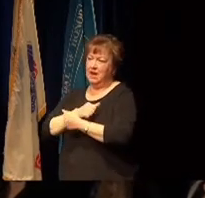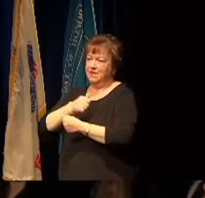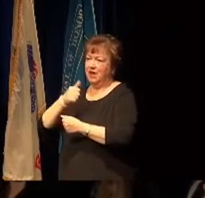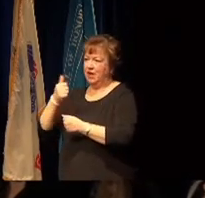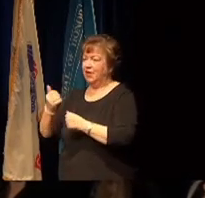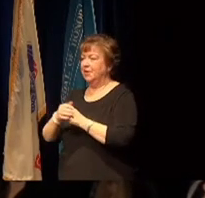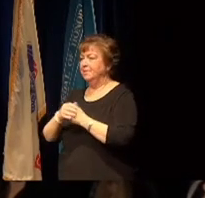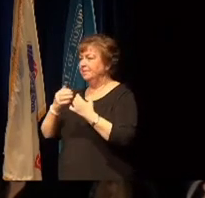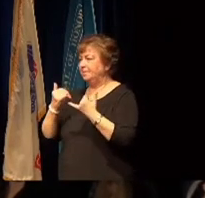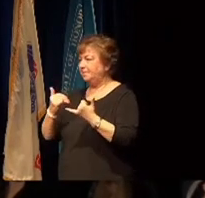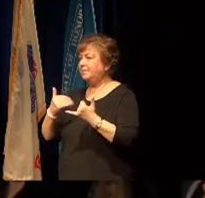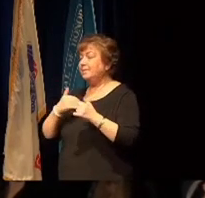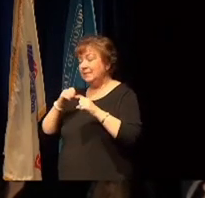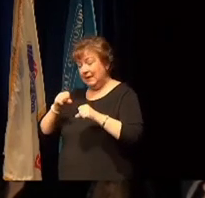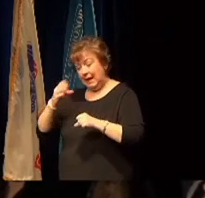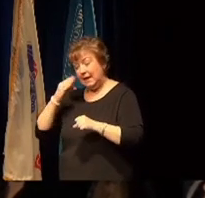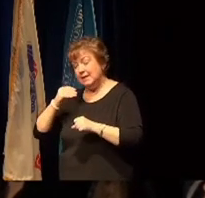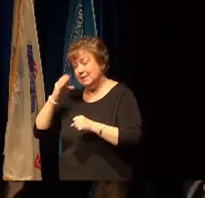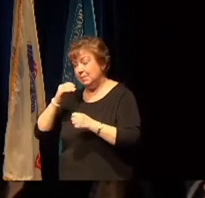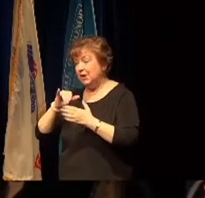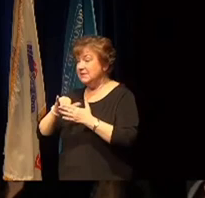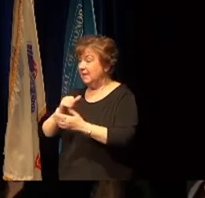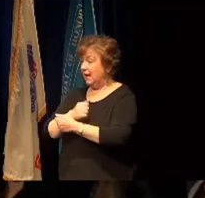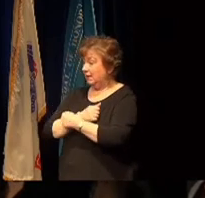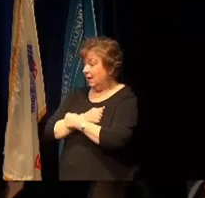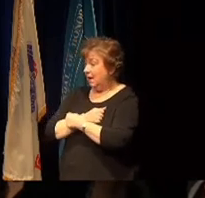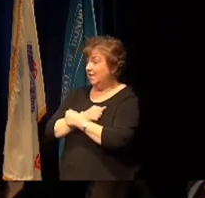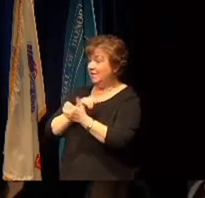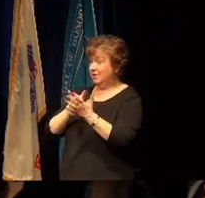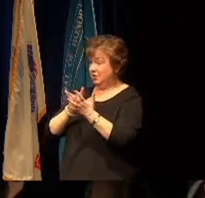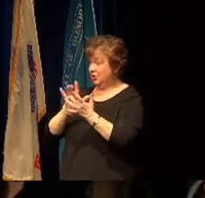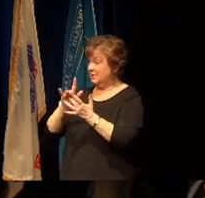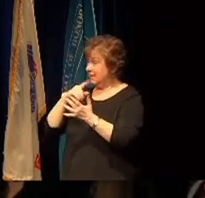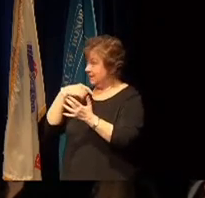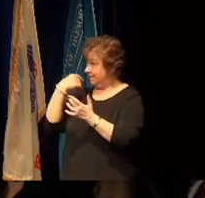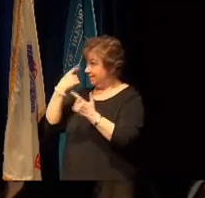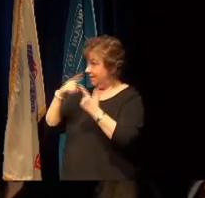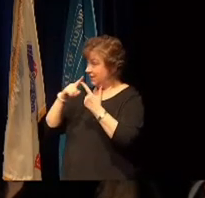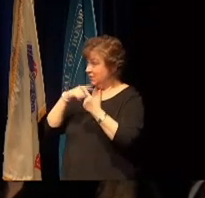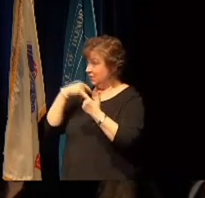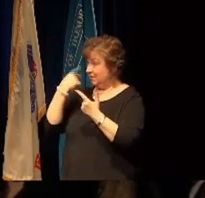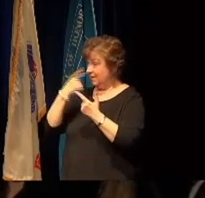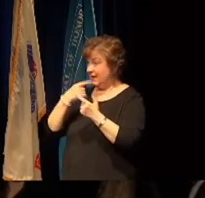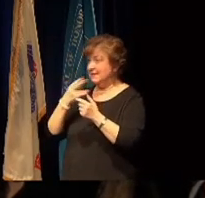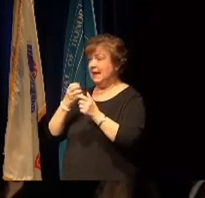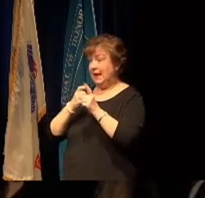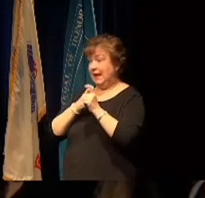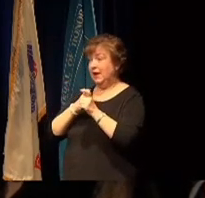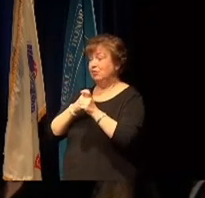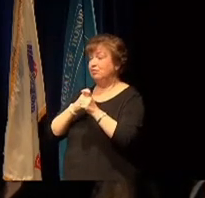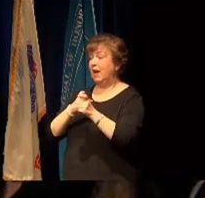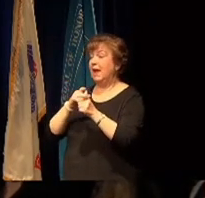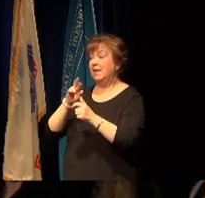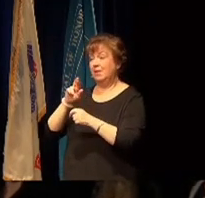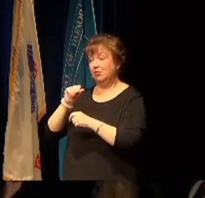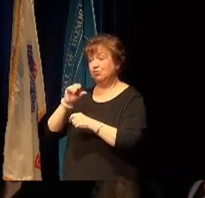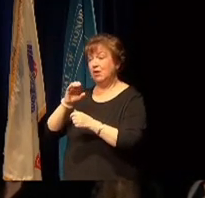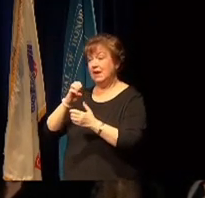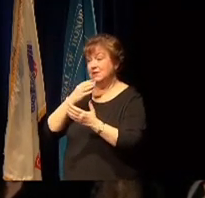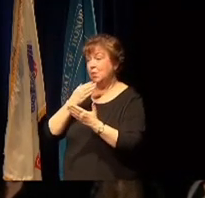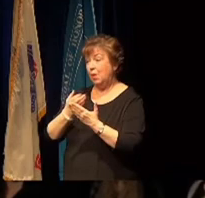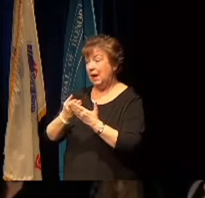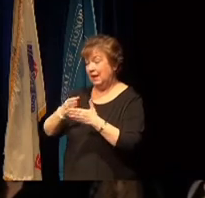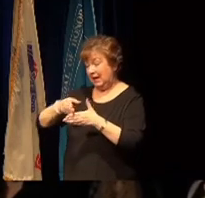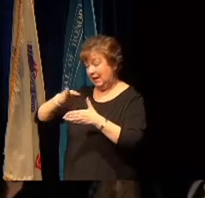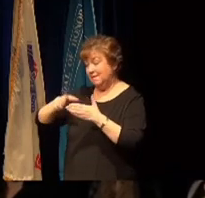gets to experience that love of Jesus face to face. Papa ran his race well and finished it well. You now get to rest,